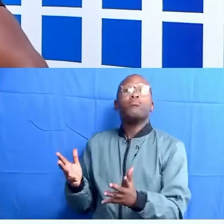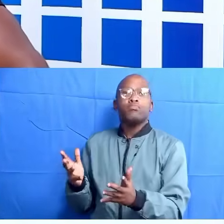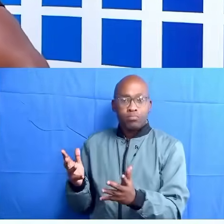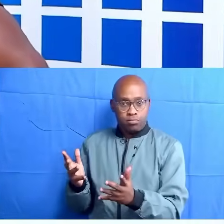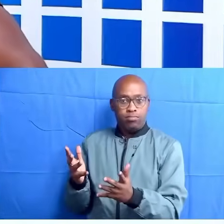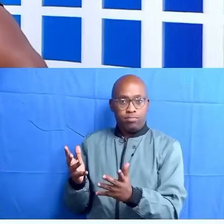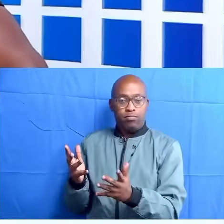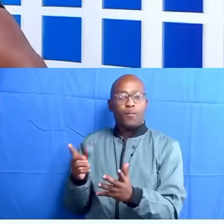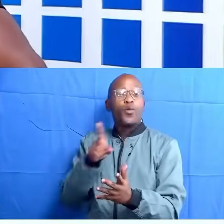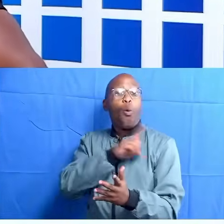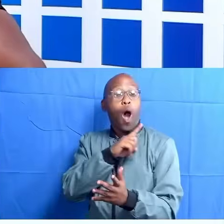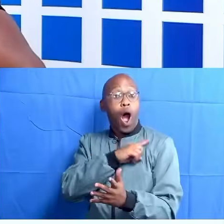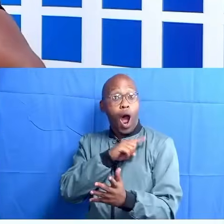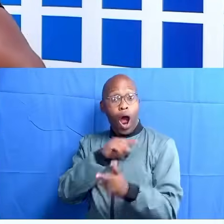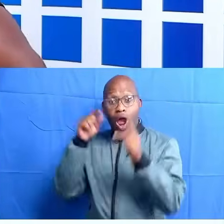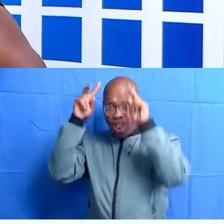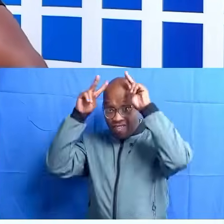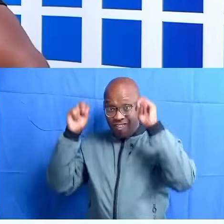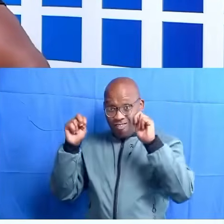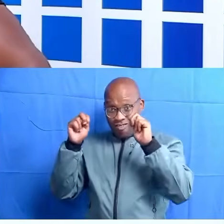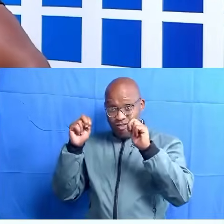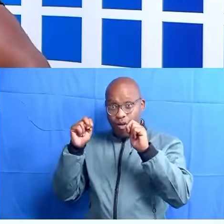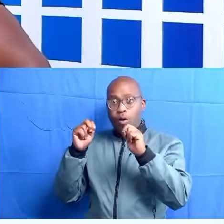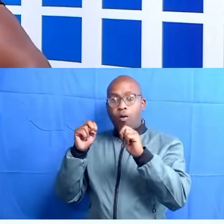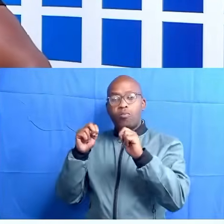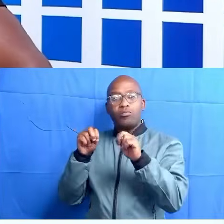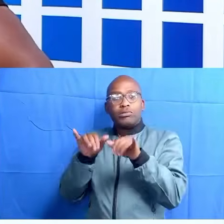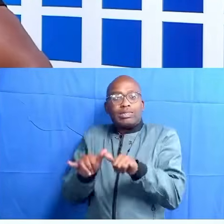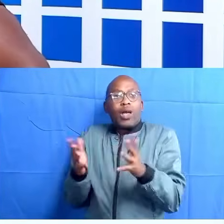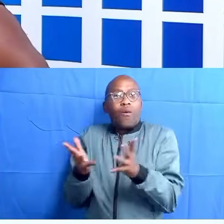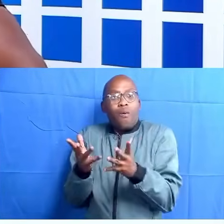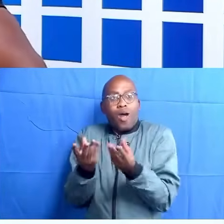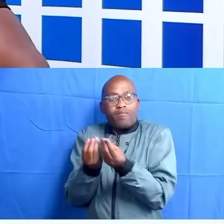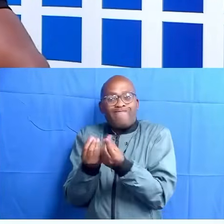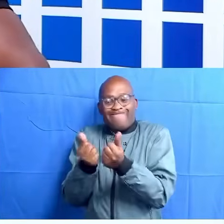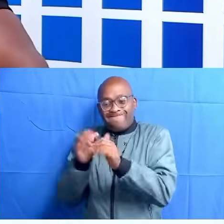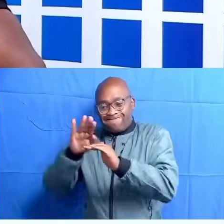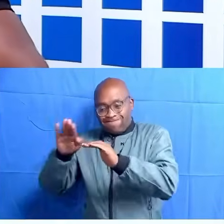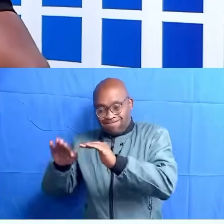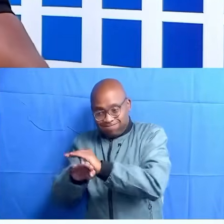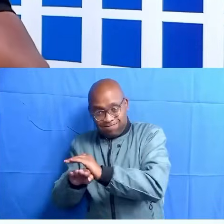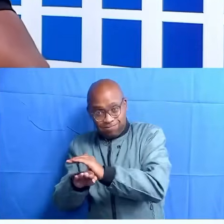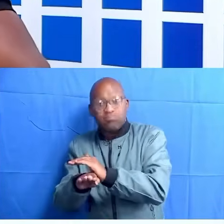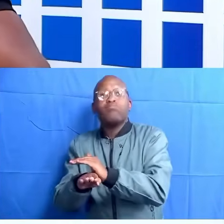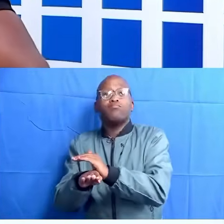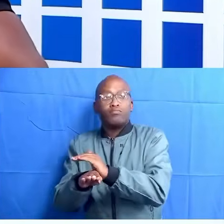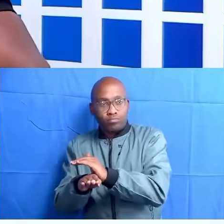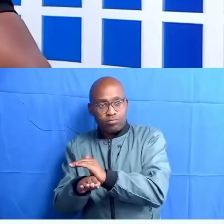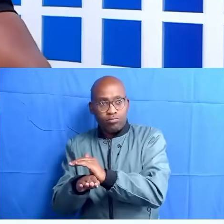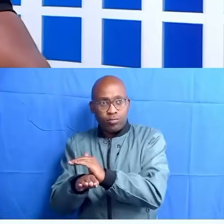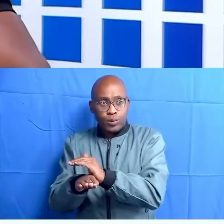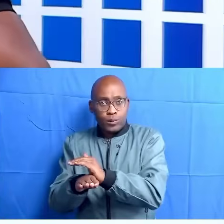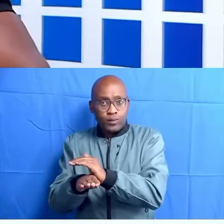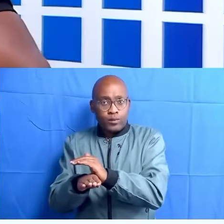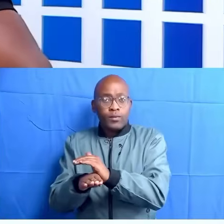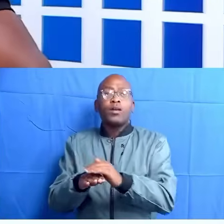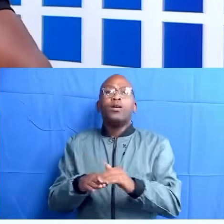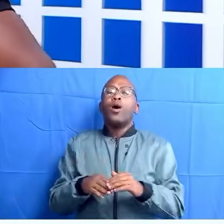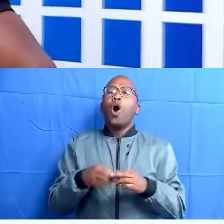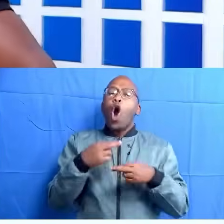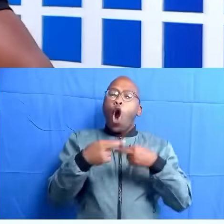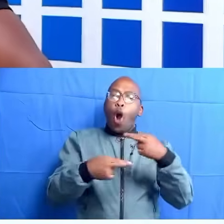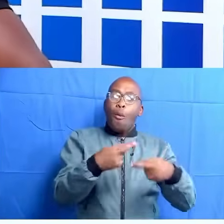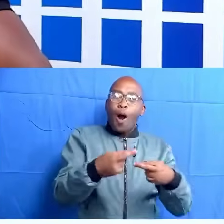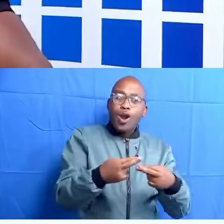were underground. Operation Ranch Hunt did not affect the Viet Congs because